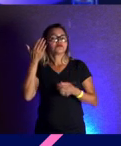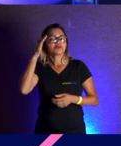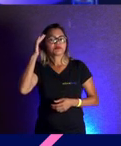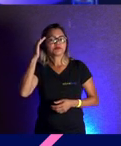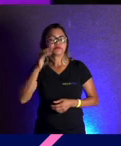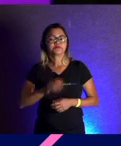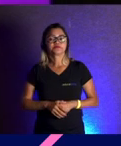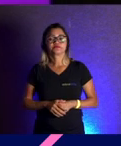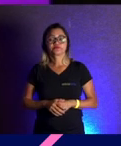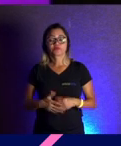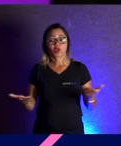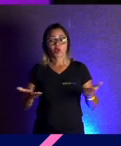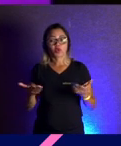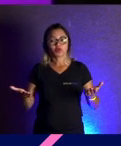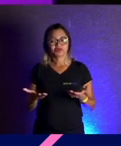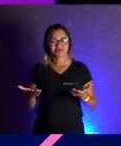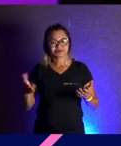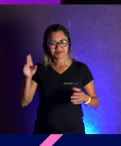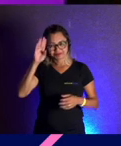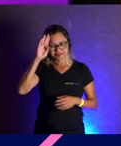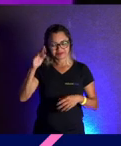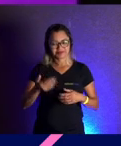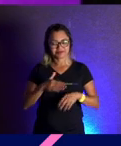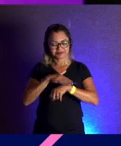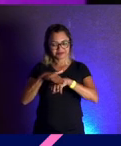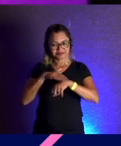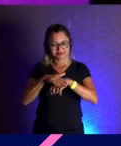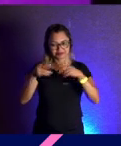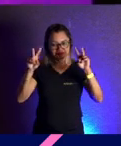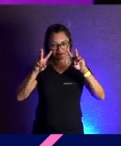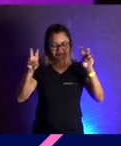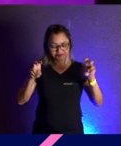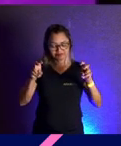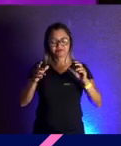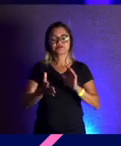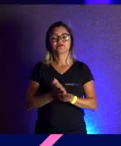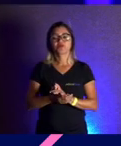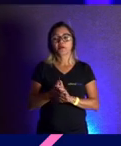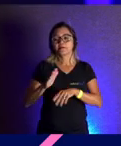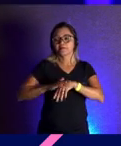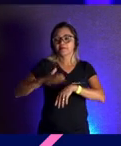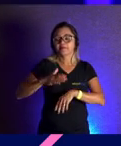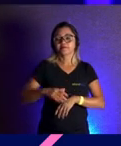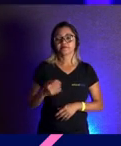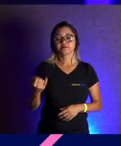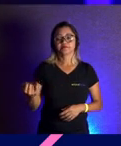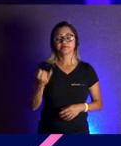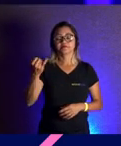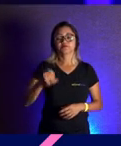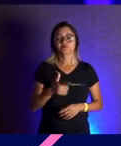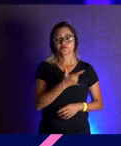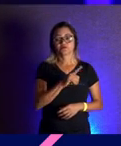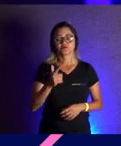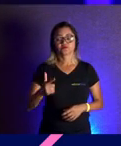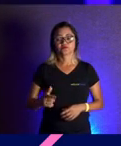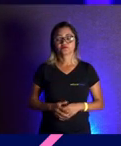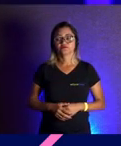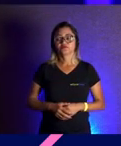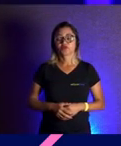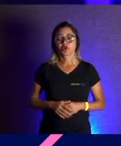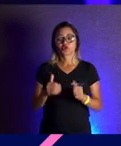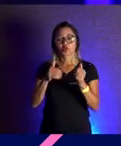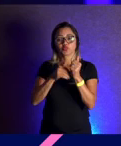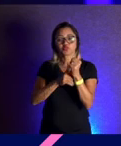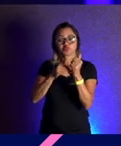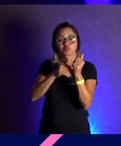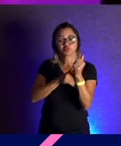emphasizing today, that the most important data is the data we don't have, the data that's taken from us. And the